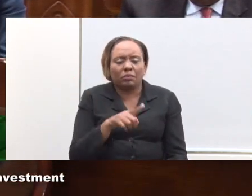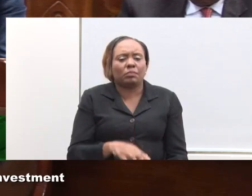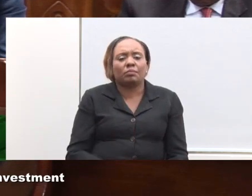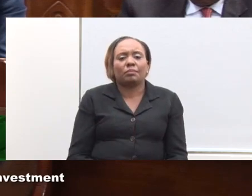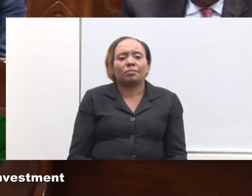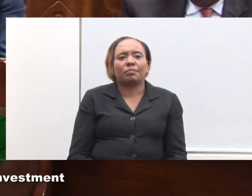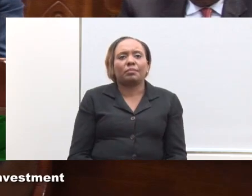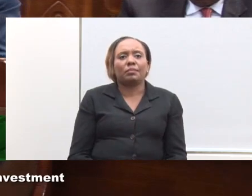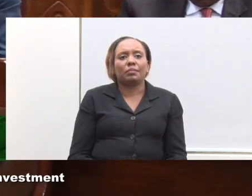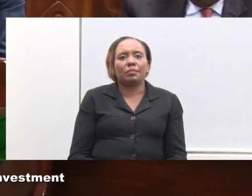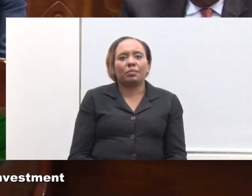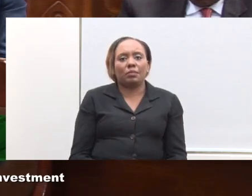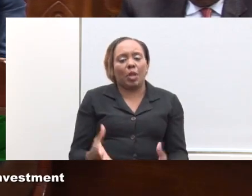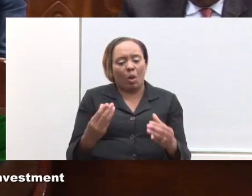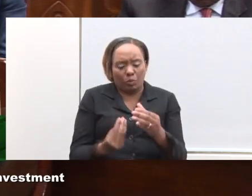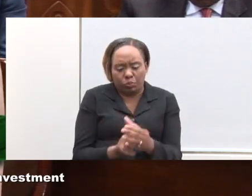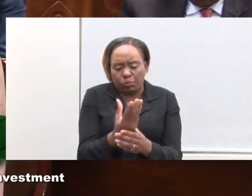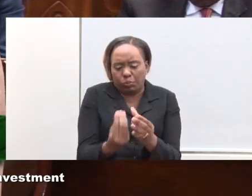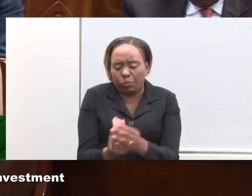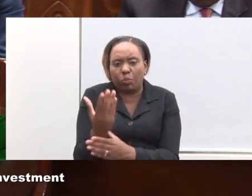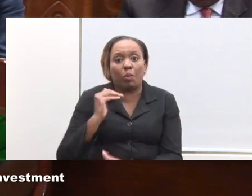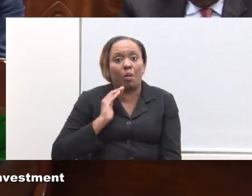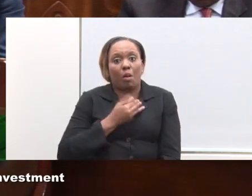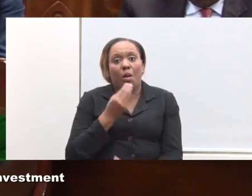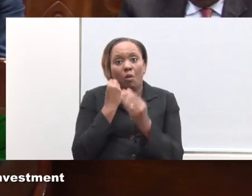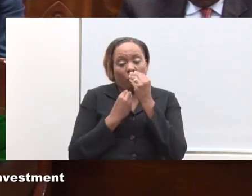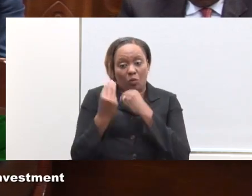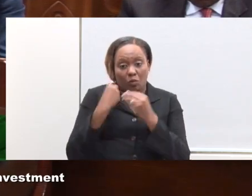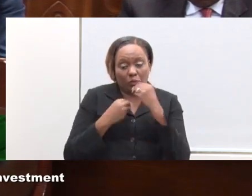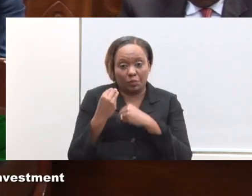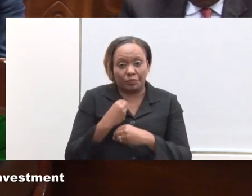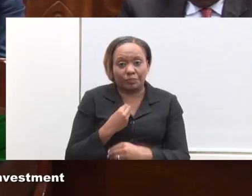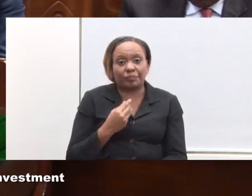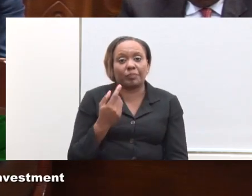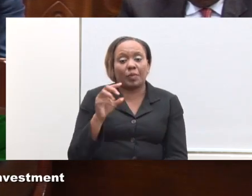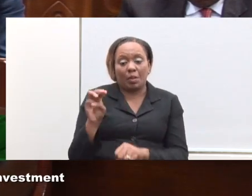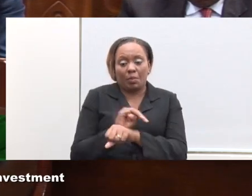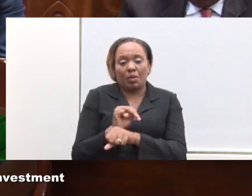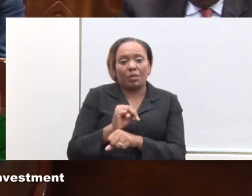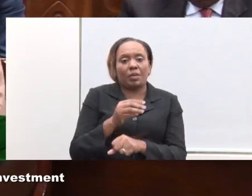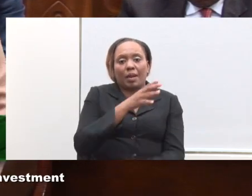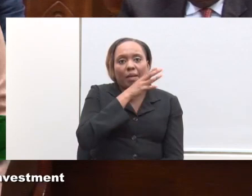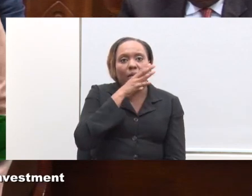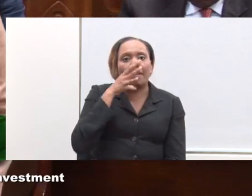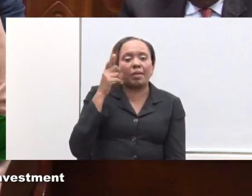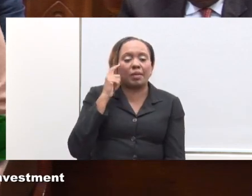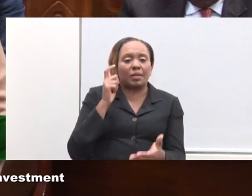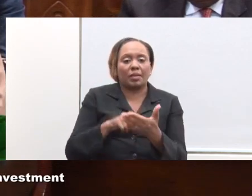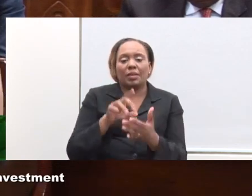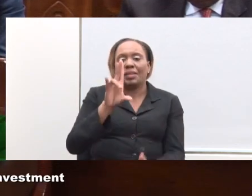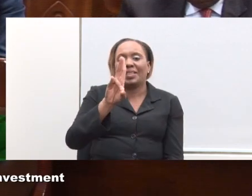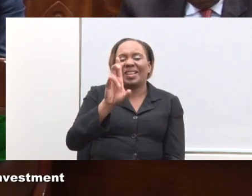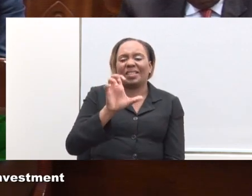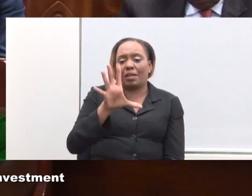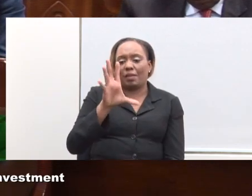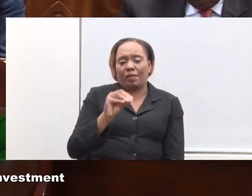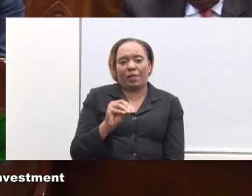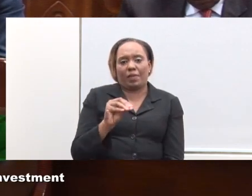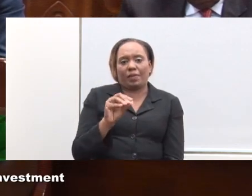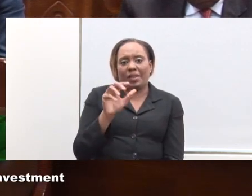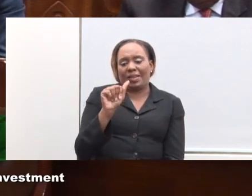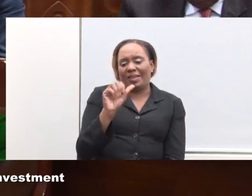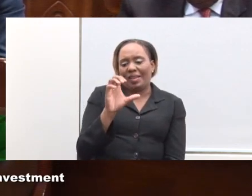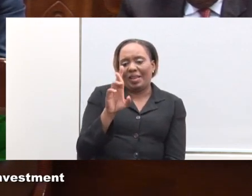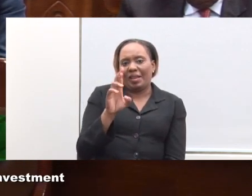the kinds of things that we need to be seeing. The Ministry of Agriculture has identified 750 acres of land. And